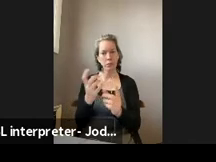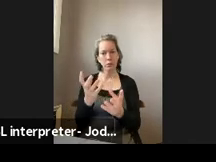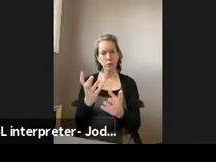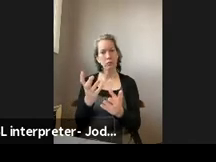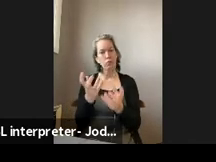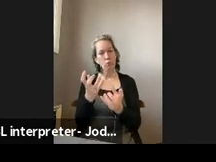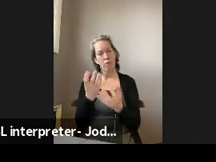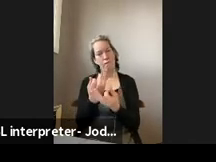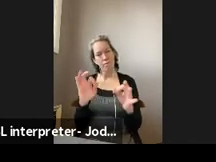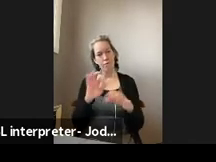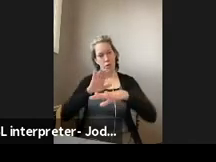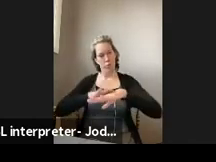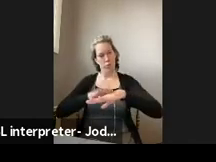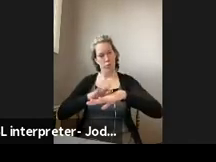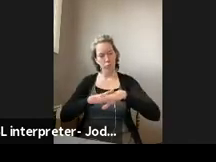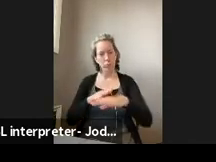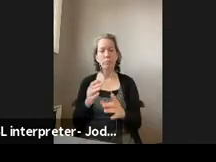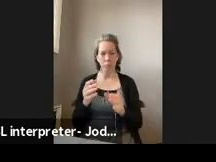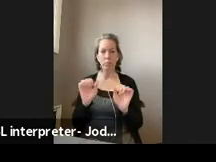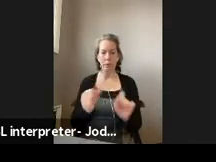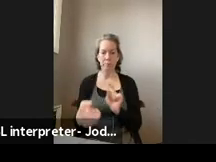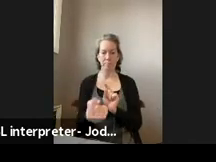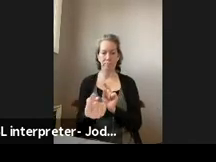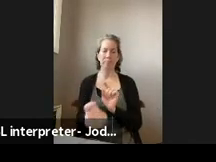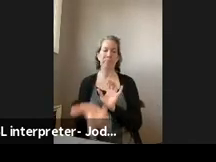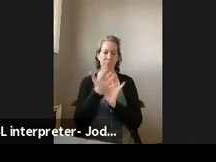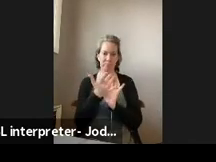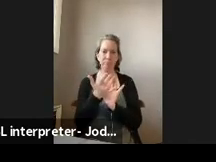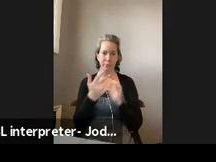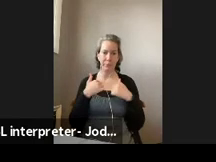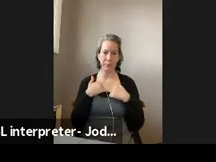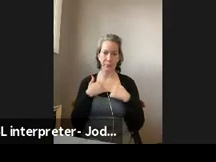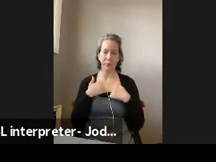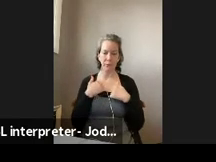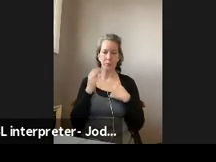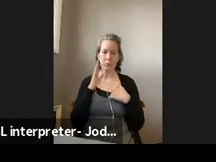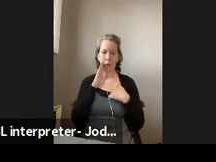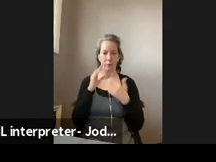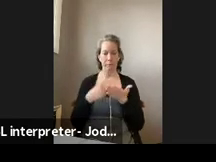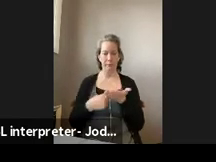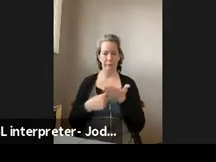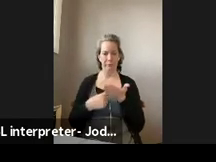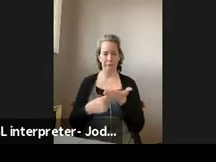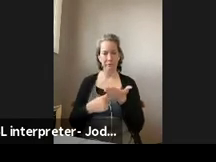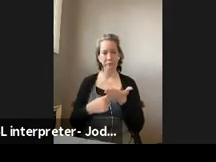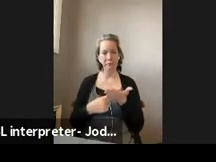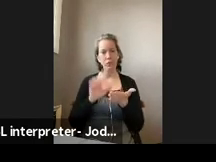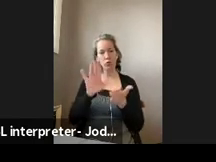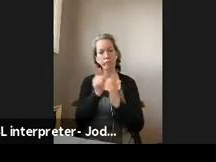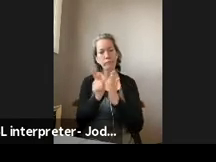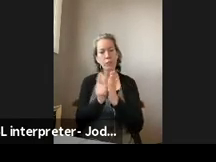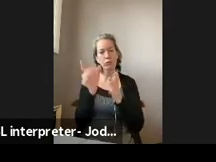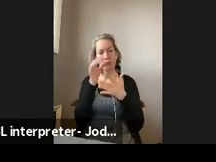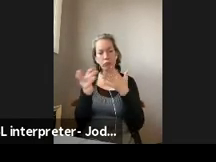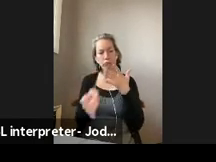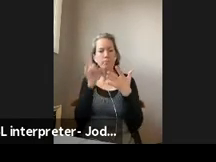us a ring here. I'd be the first person you'd speak to if you were to give us a call. And we give you a sense of what do the legal options look like, because